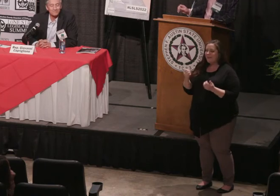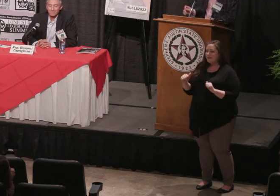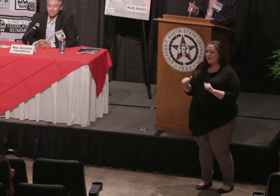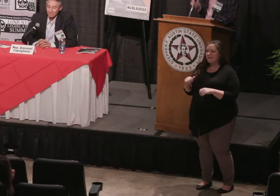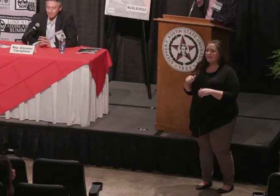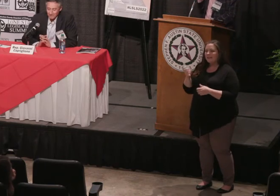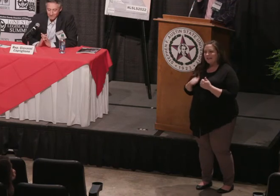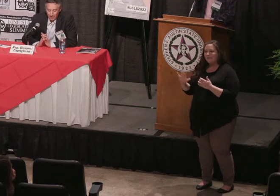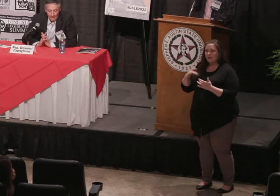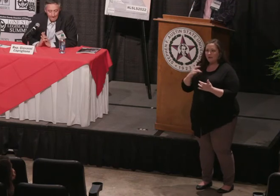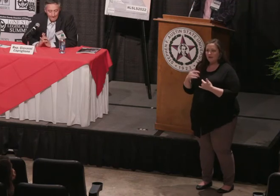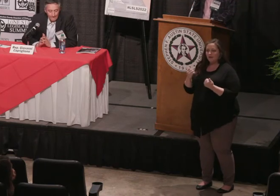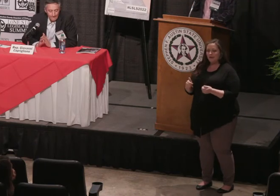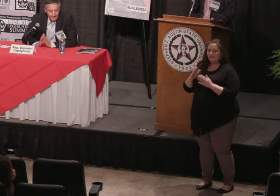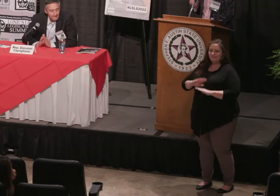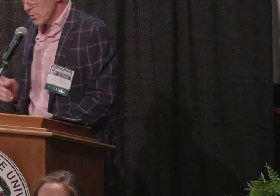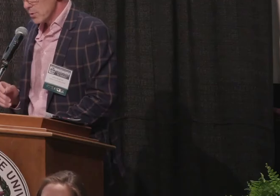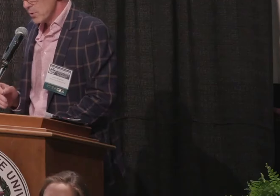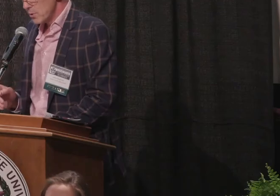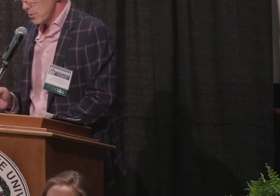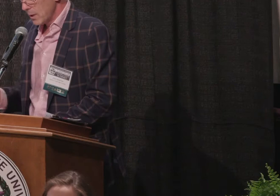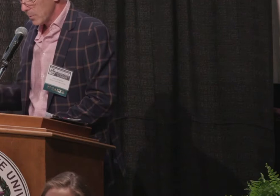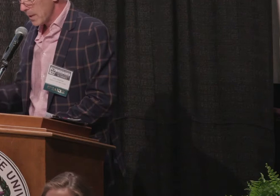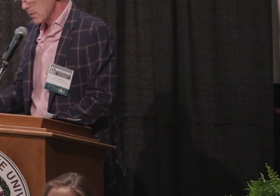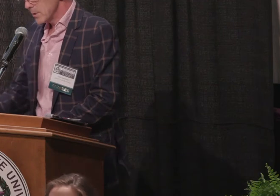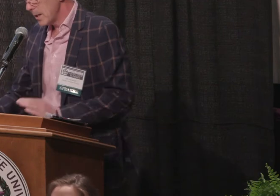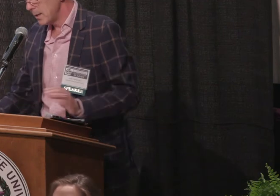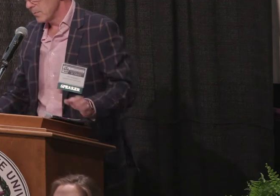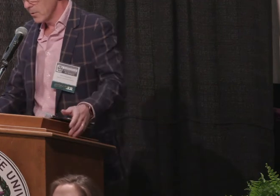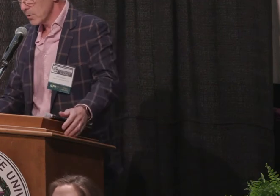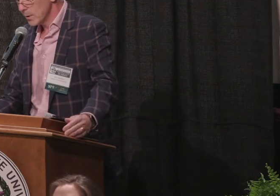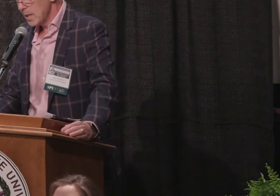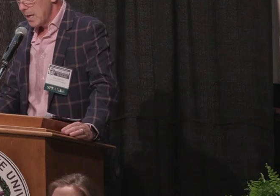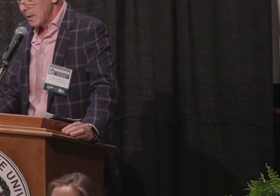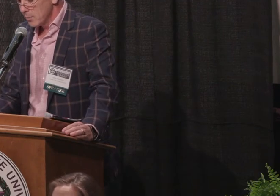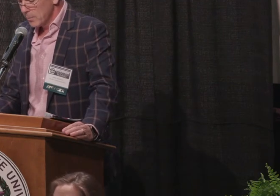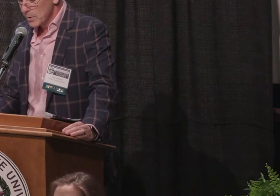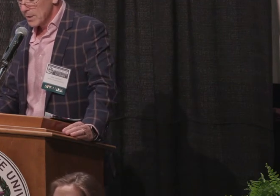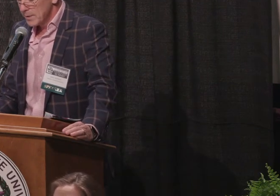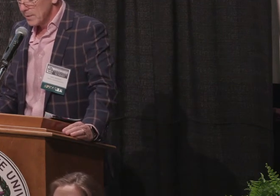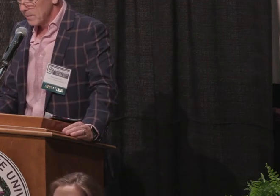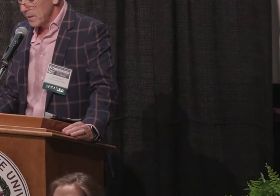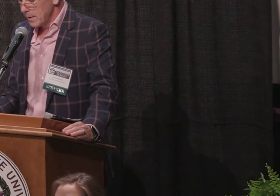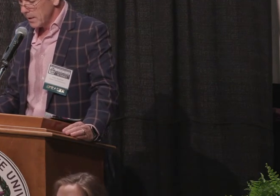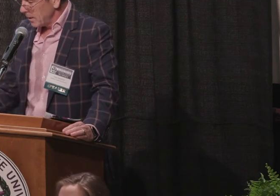any of their concerns. So I'd like to introduce to you our panel today. The first one is